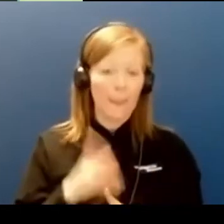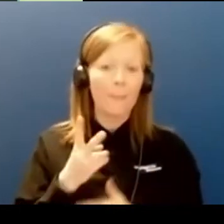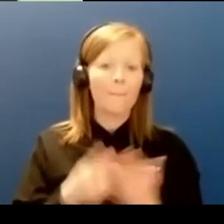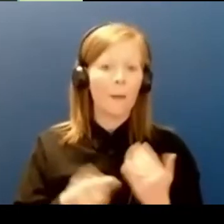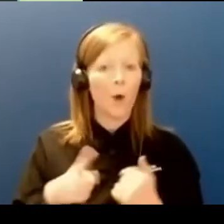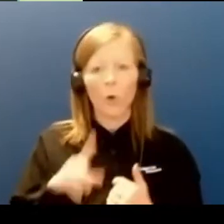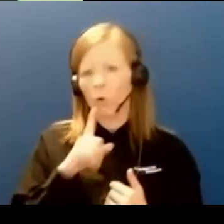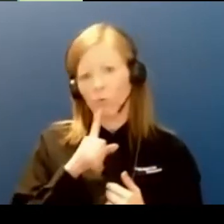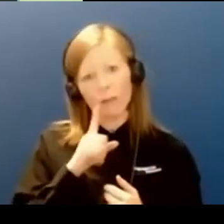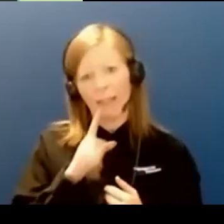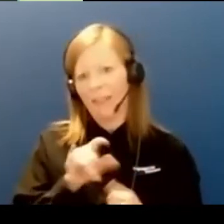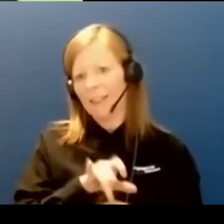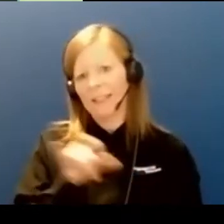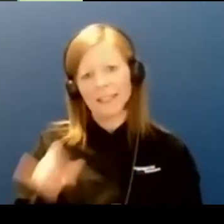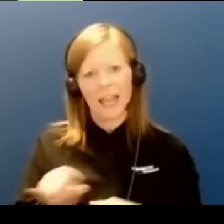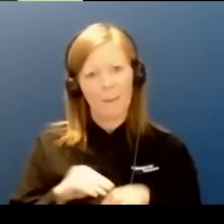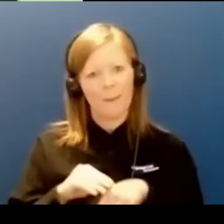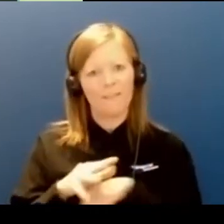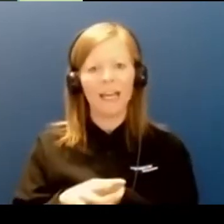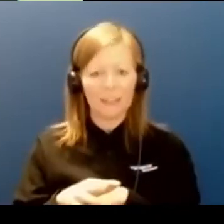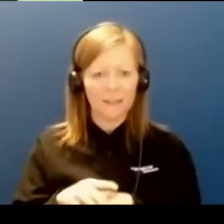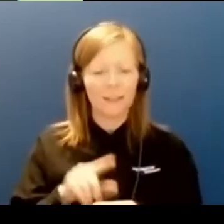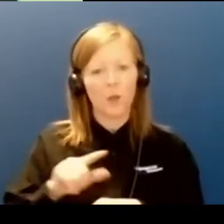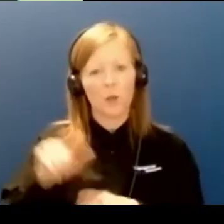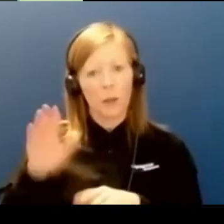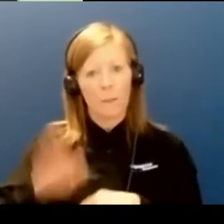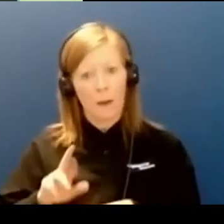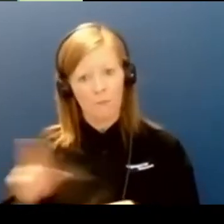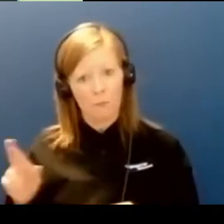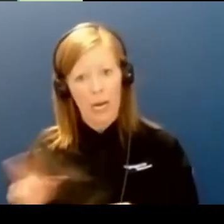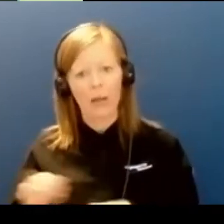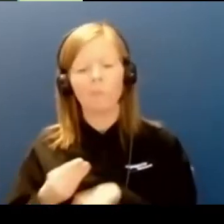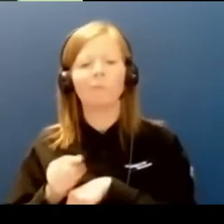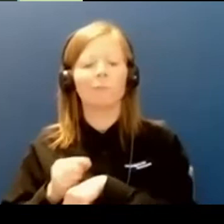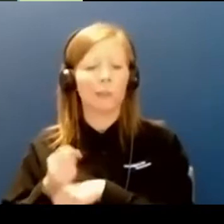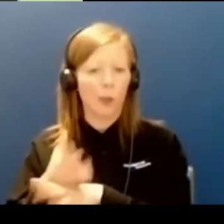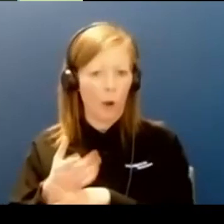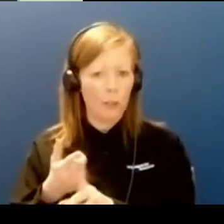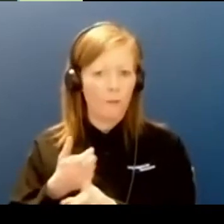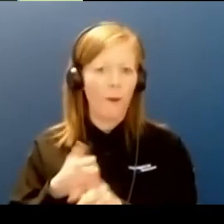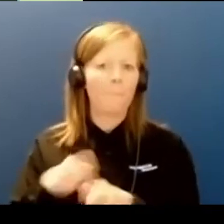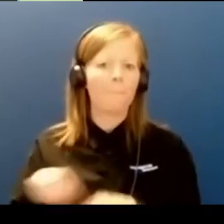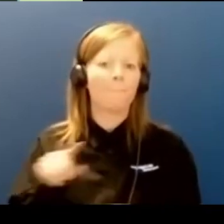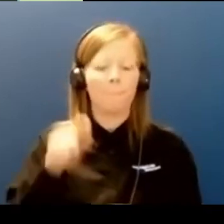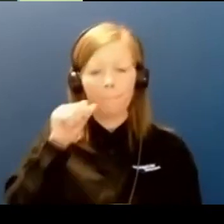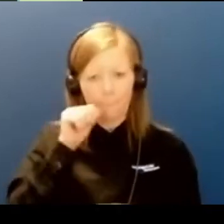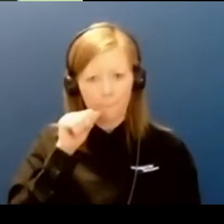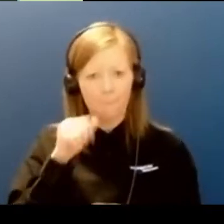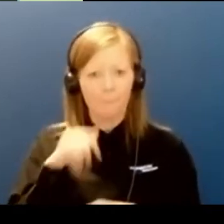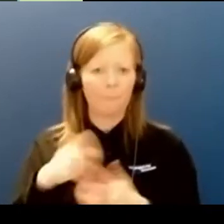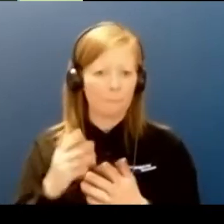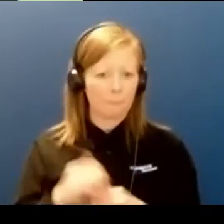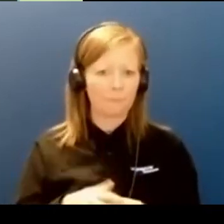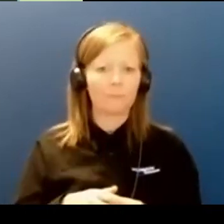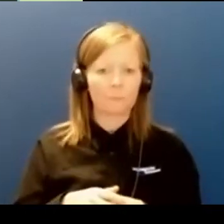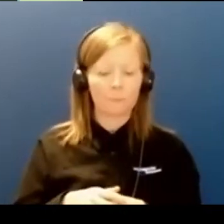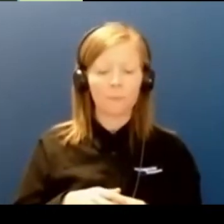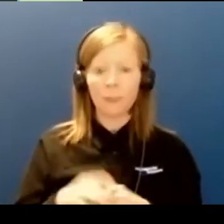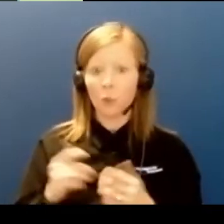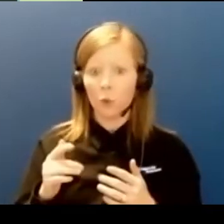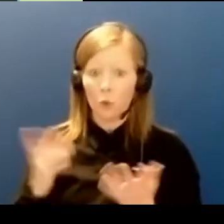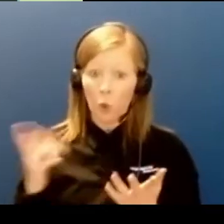cause the same effect. So it is early on, what we try to do is we try